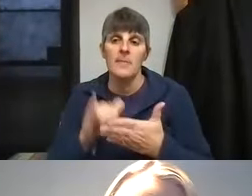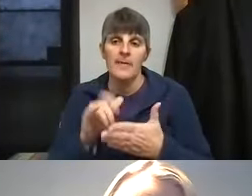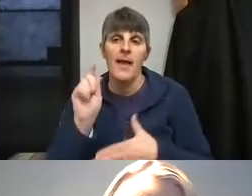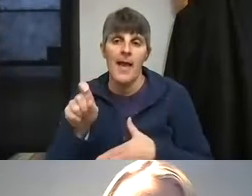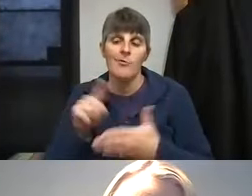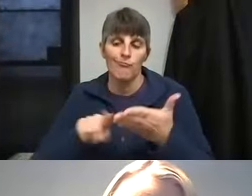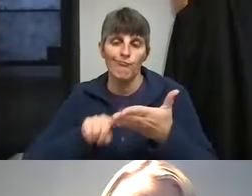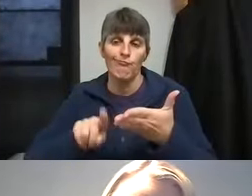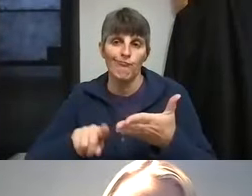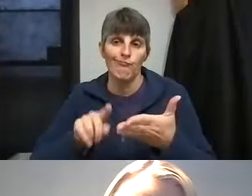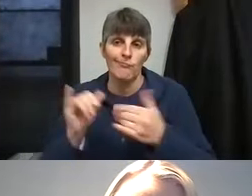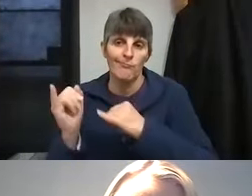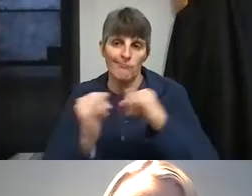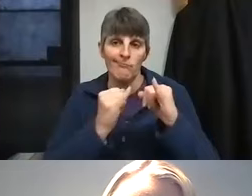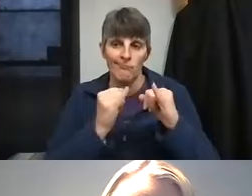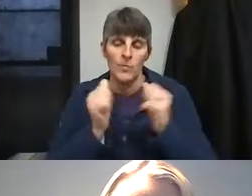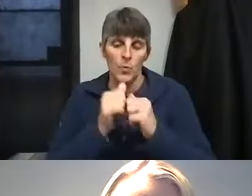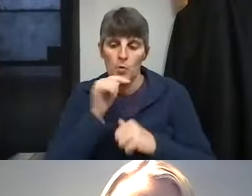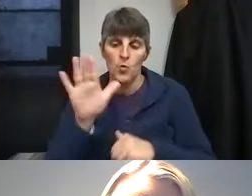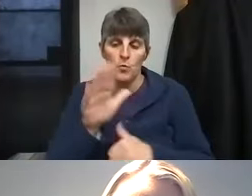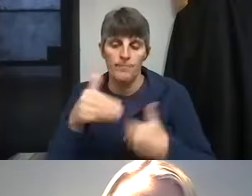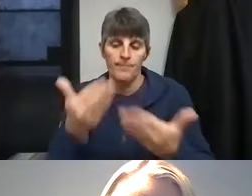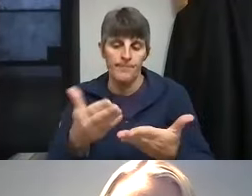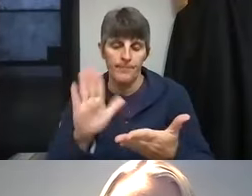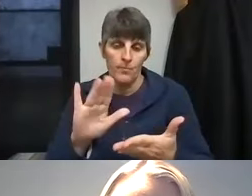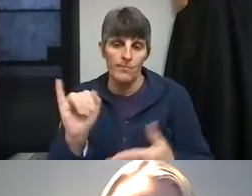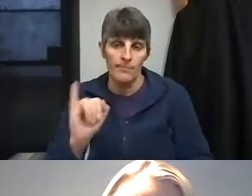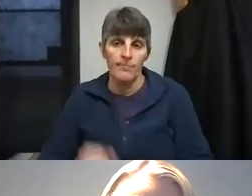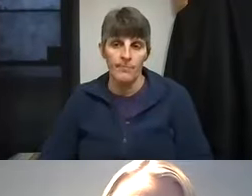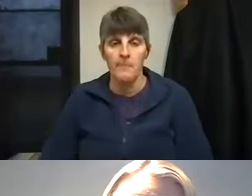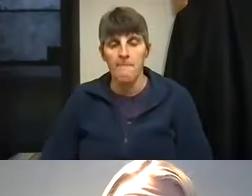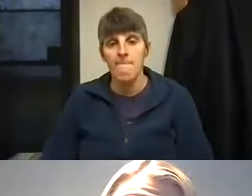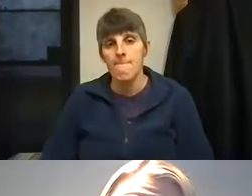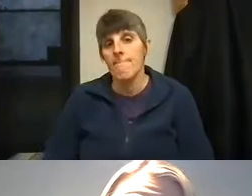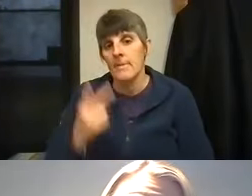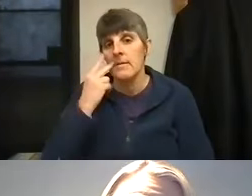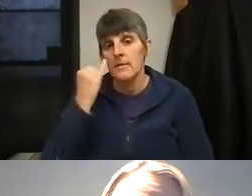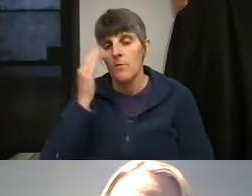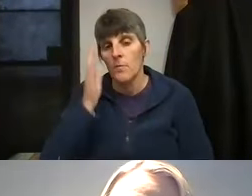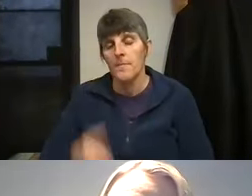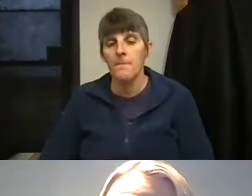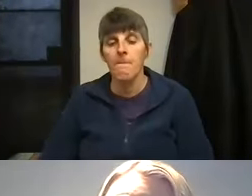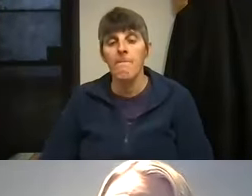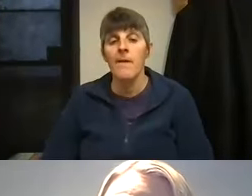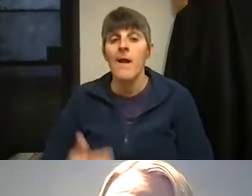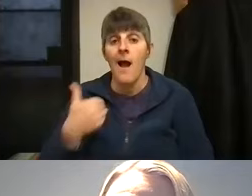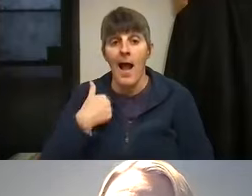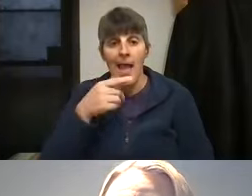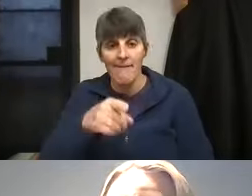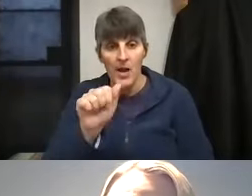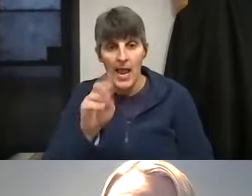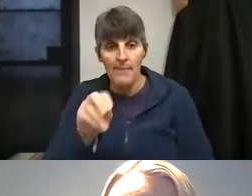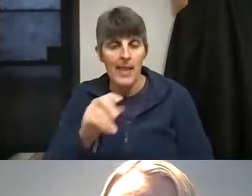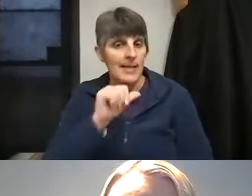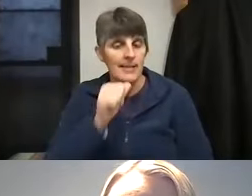to check individually with whoever is providing your insurance to see if they do. I have on here, ABA is